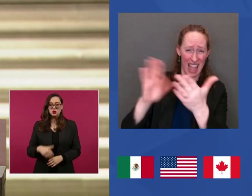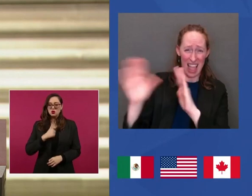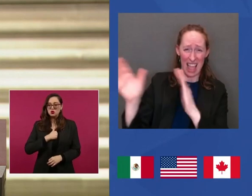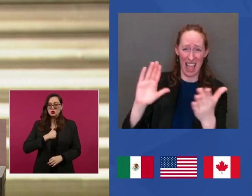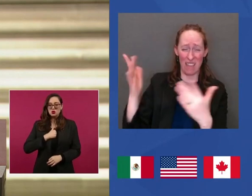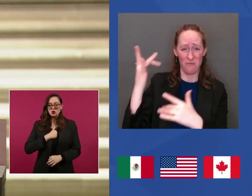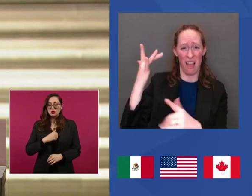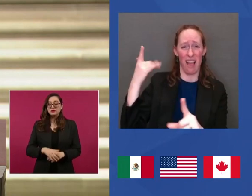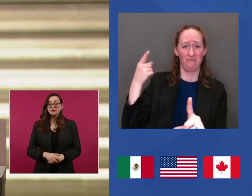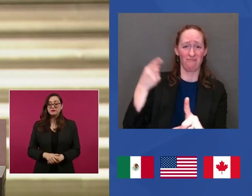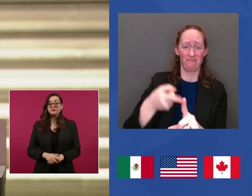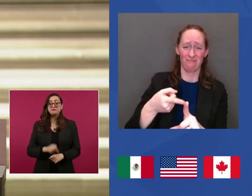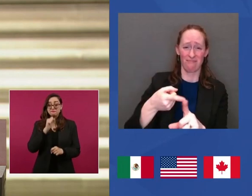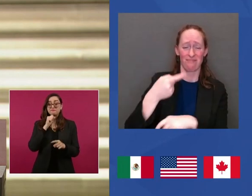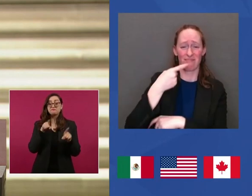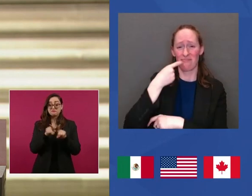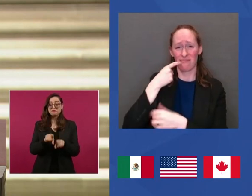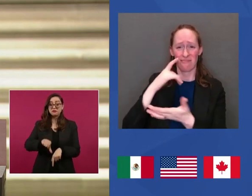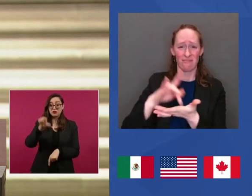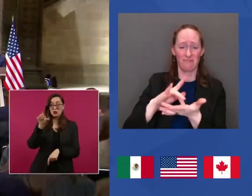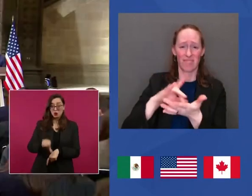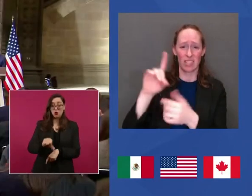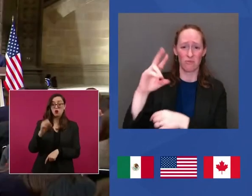But just as we discussed today,